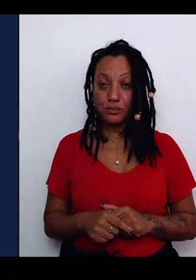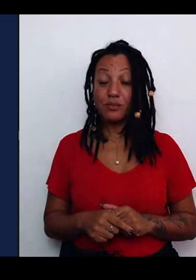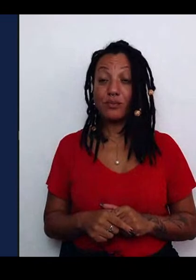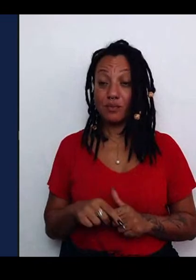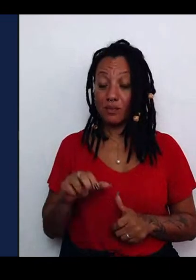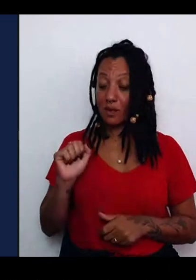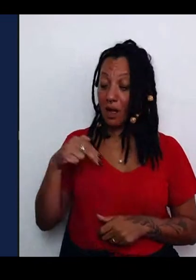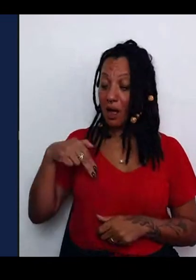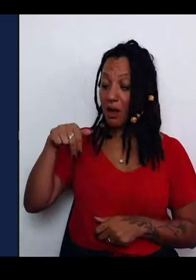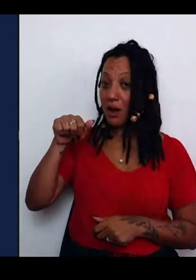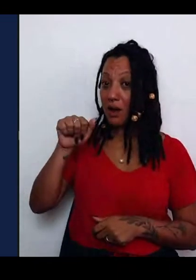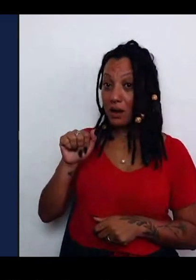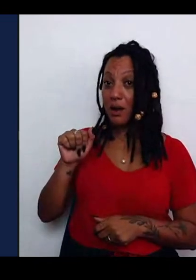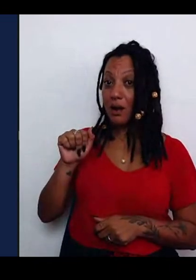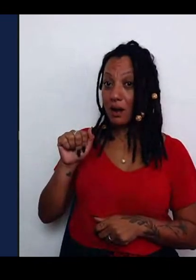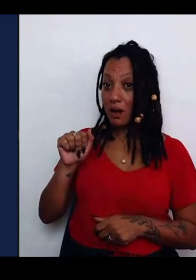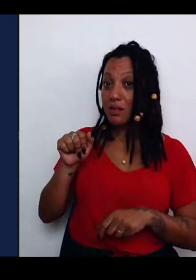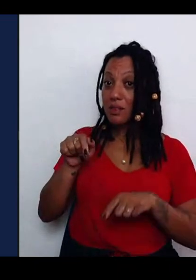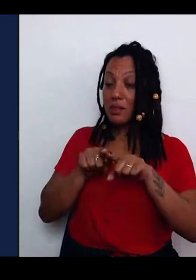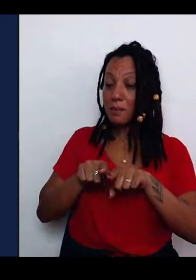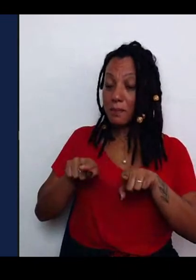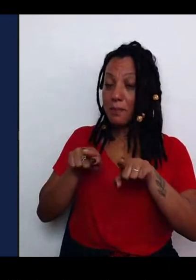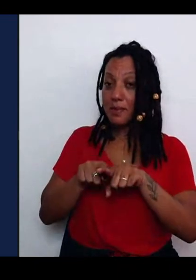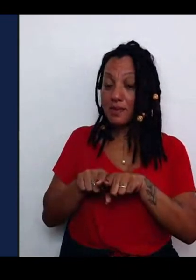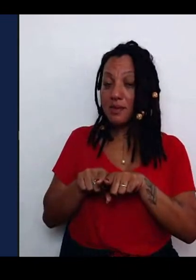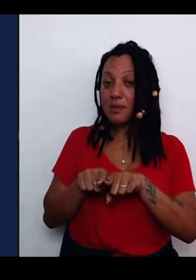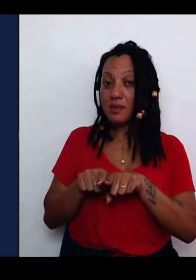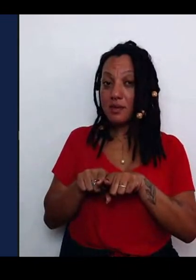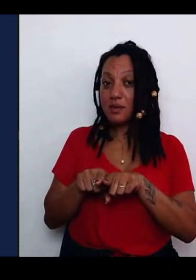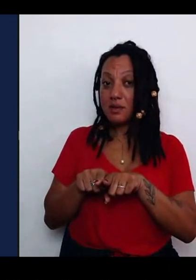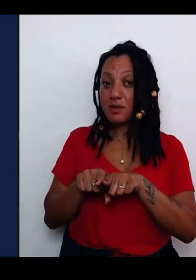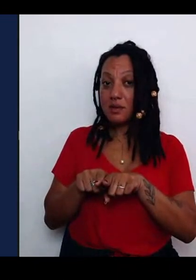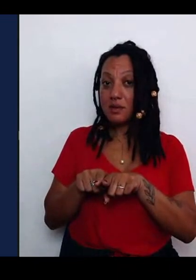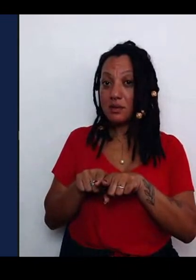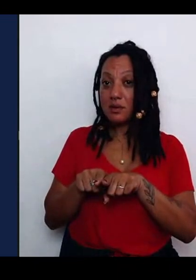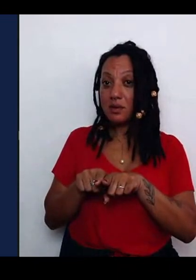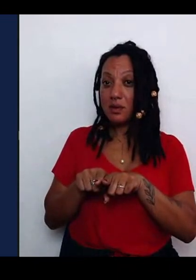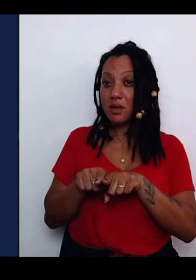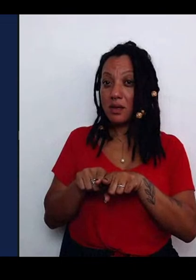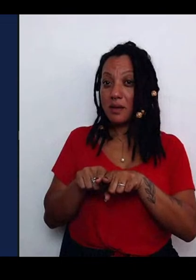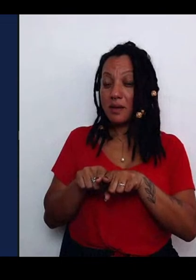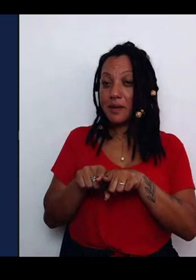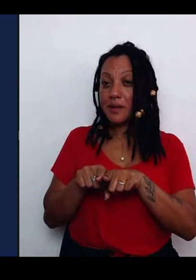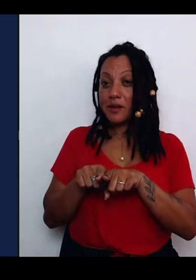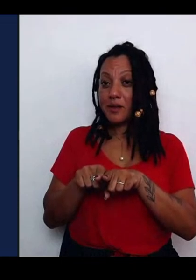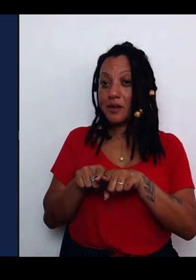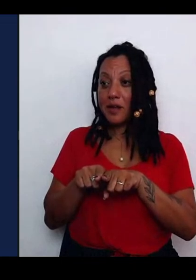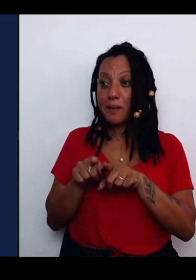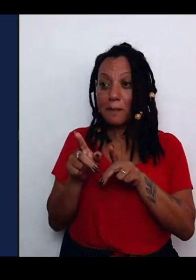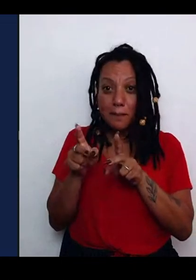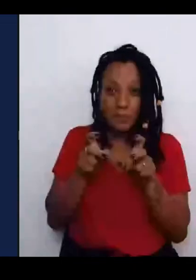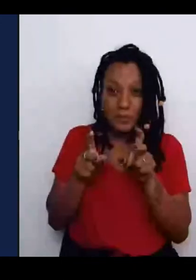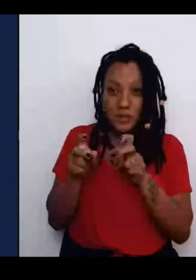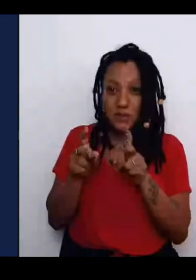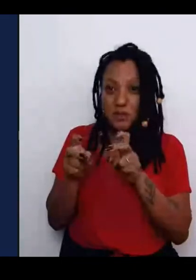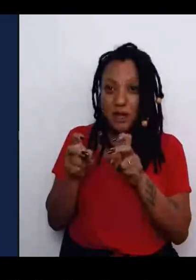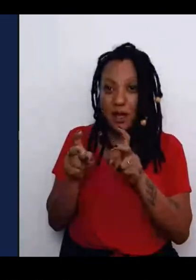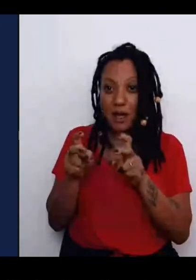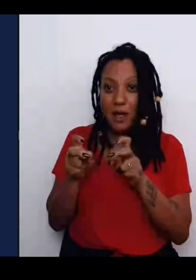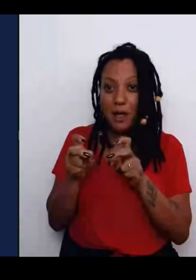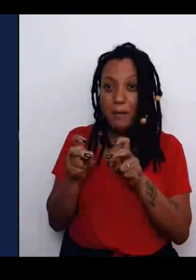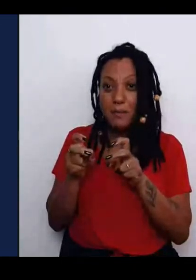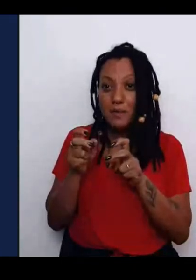she decides to follow those who follow the ones who are lost that is she decides to follow the federal District's